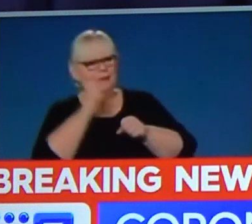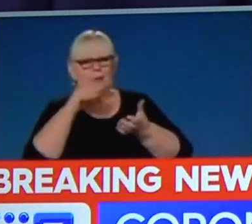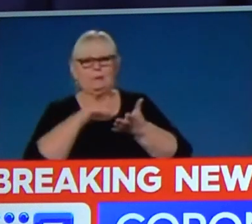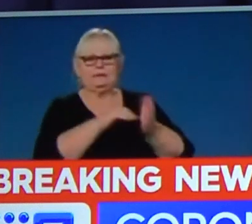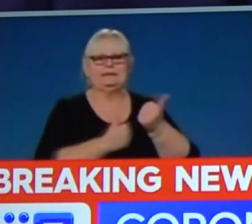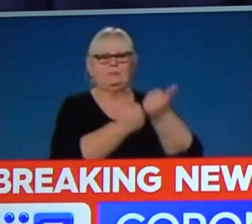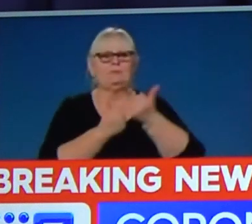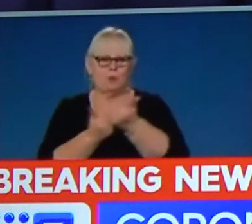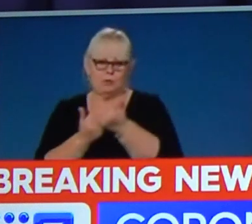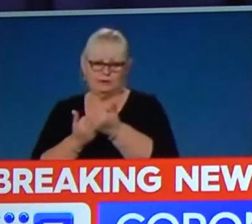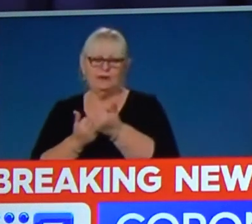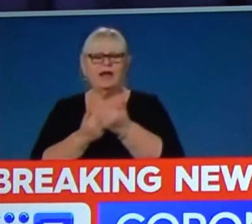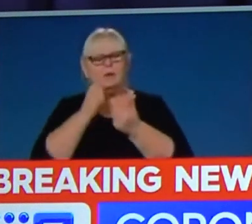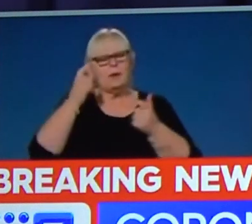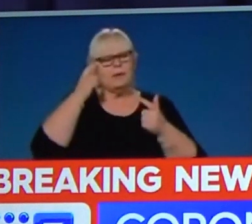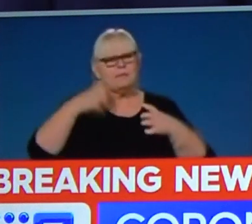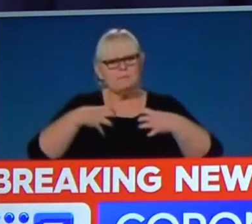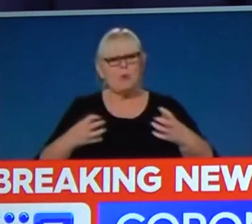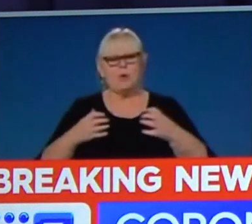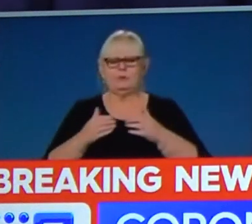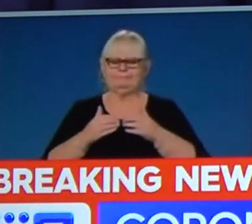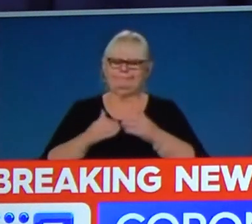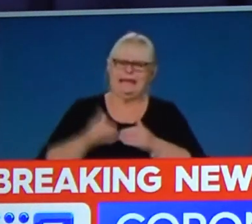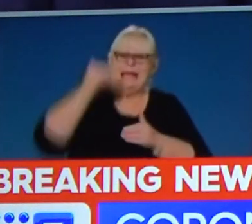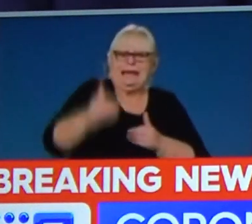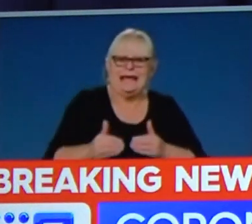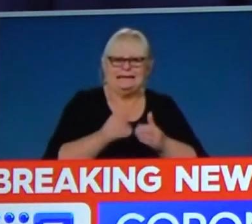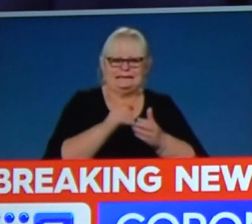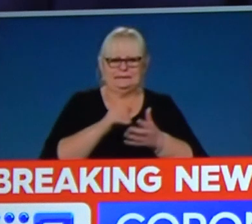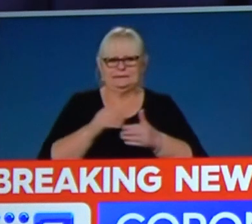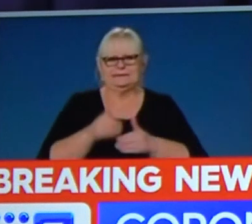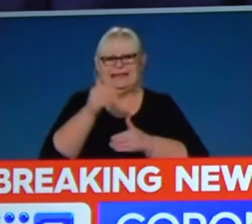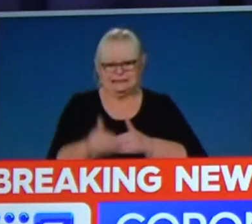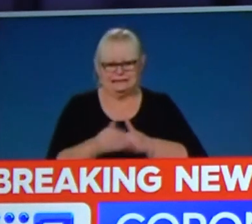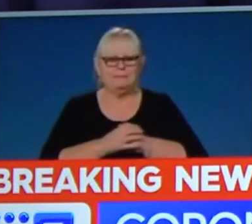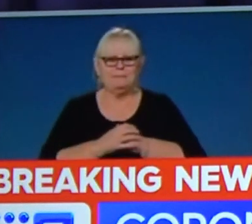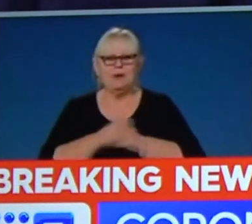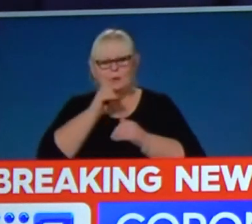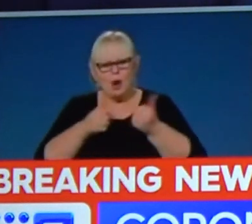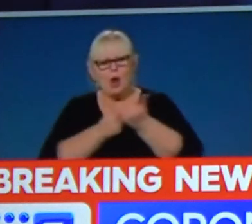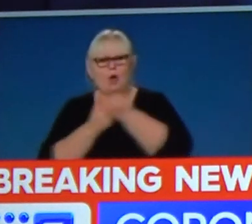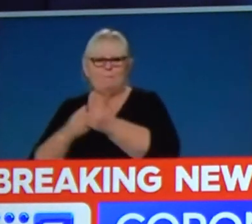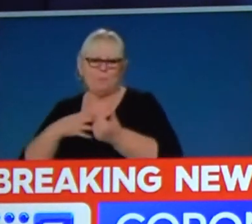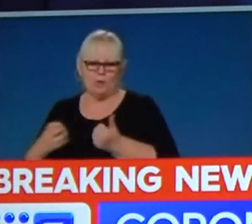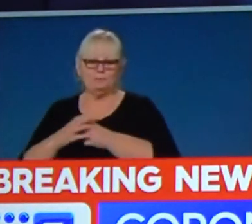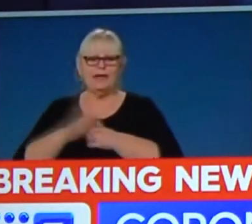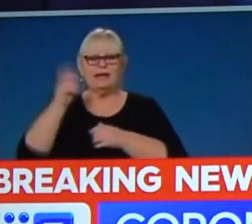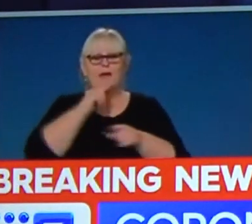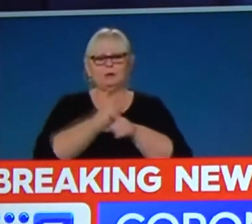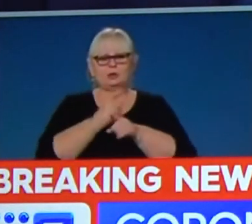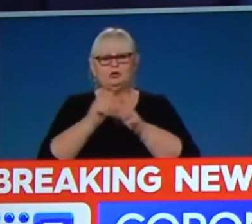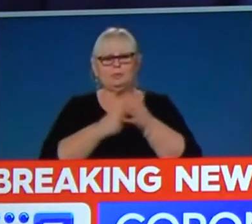we move to our next phase of our economic supports, so we can all get through. I'm going to pass you over to Professor Kelly